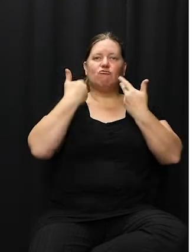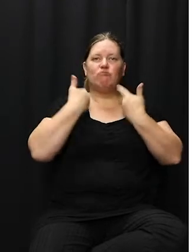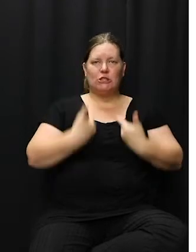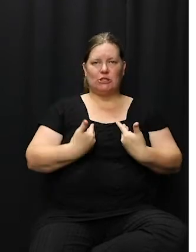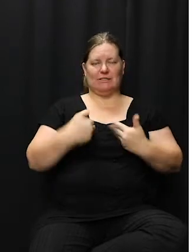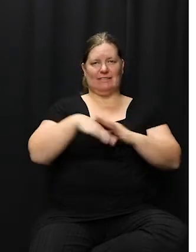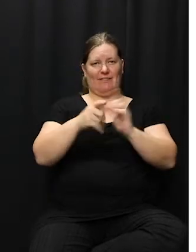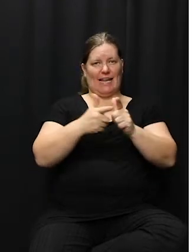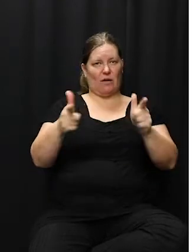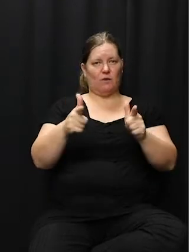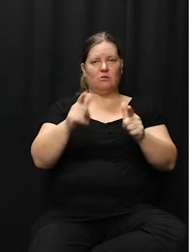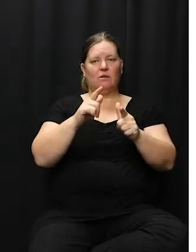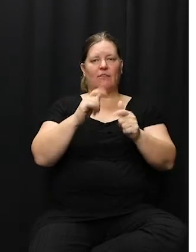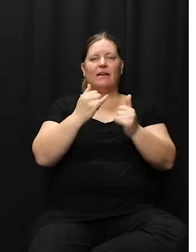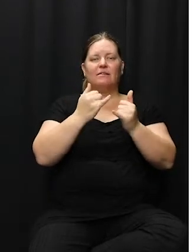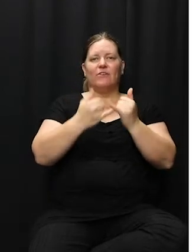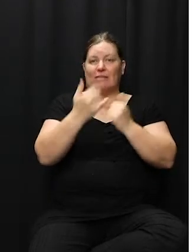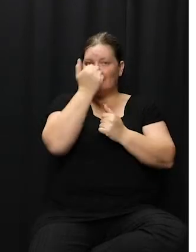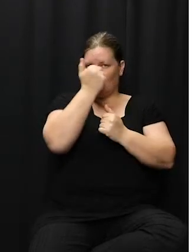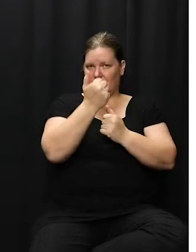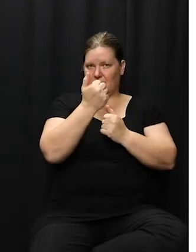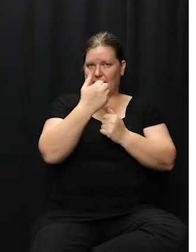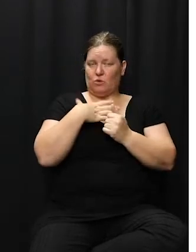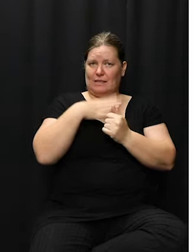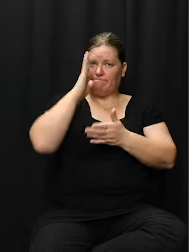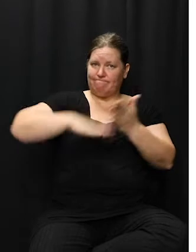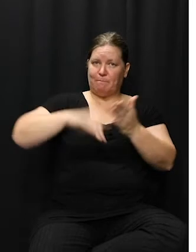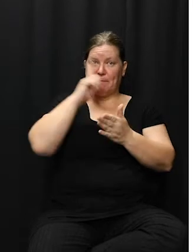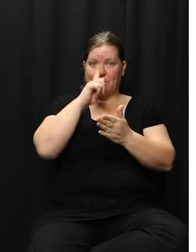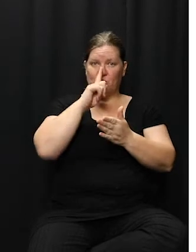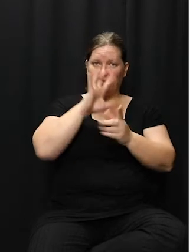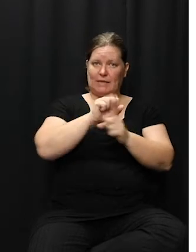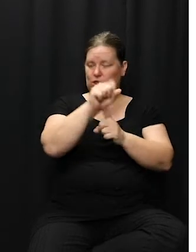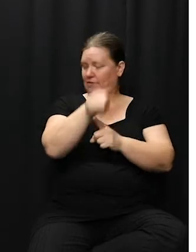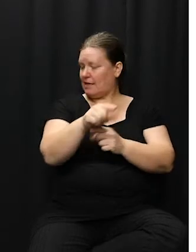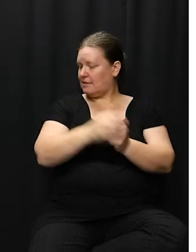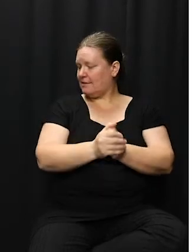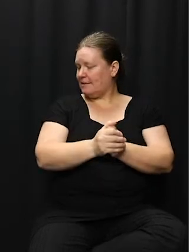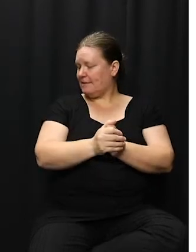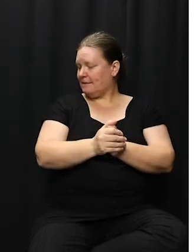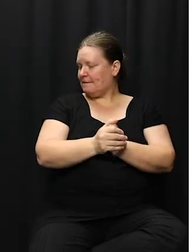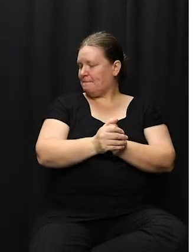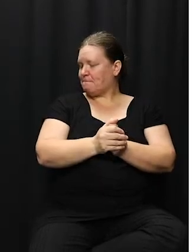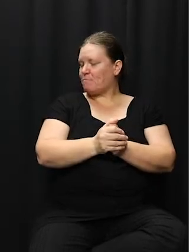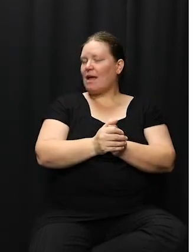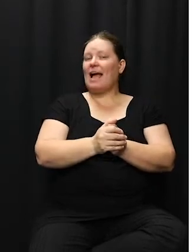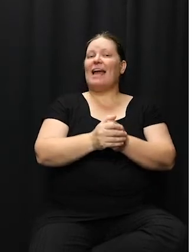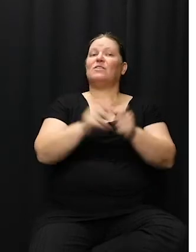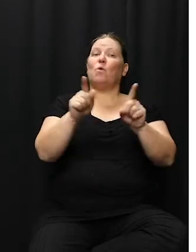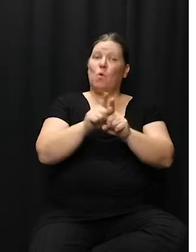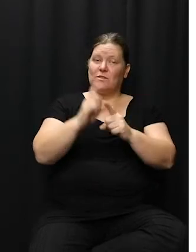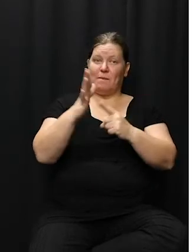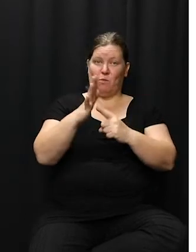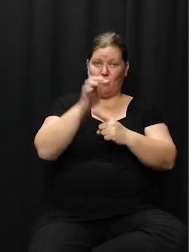that there can be a lot of rich meaning in there that can be very subtly expressed, and hearing people, or people who don't sign well